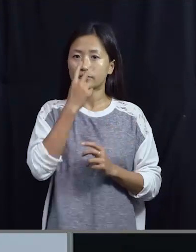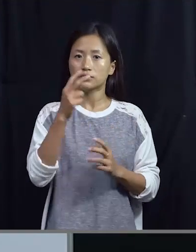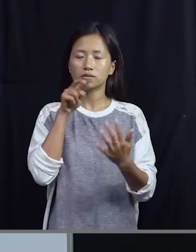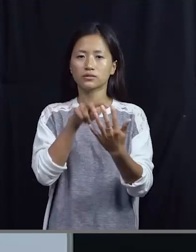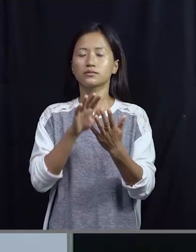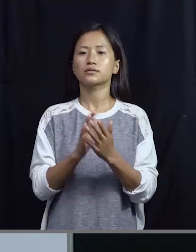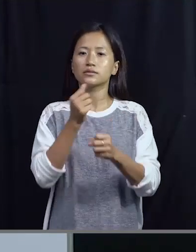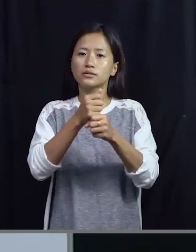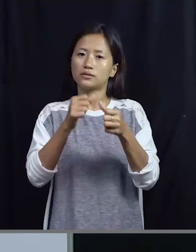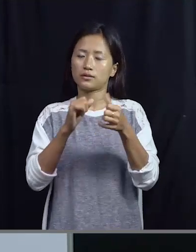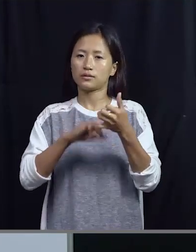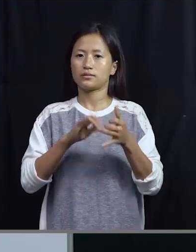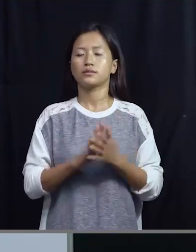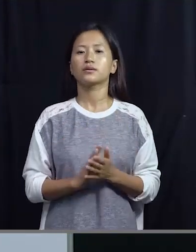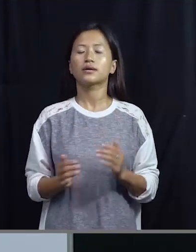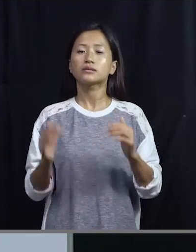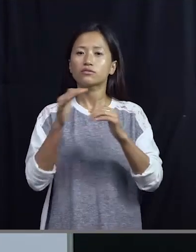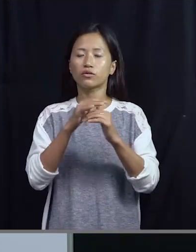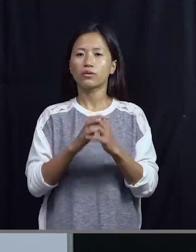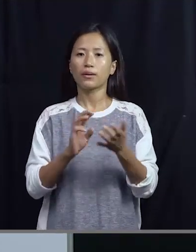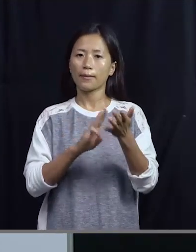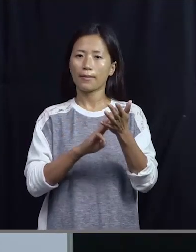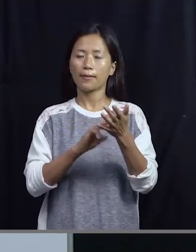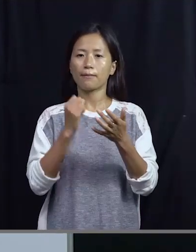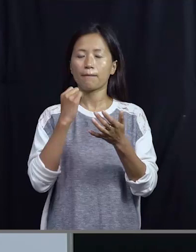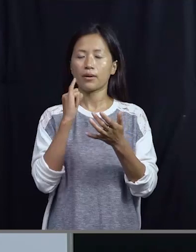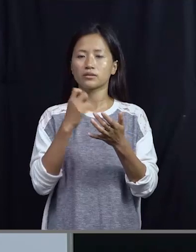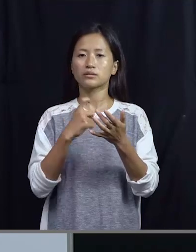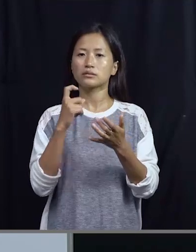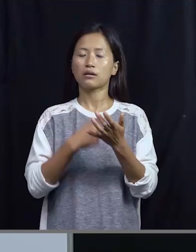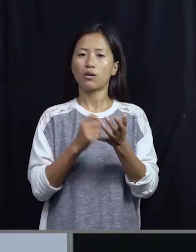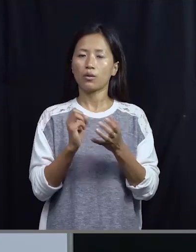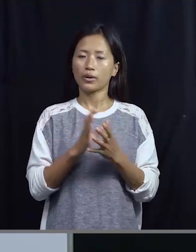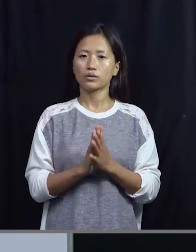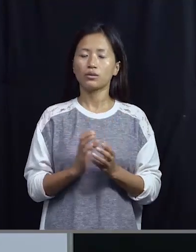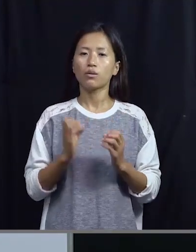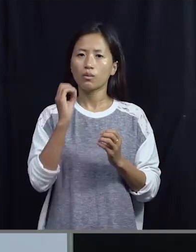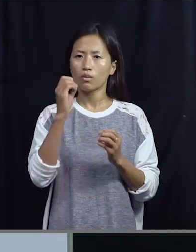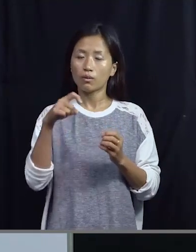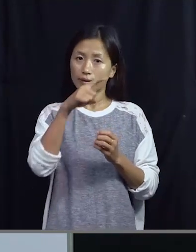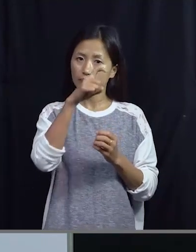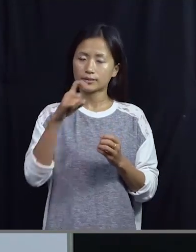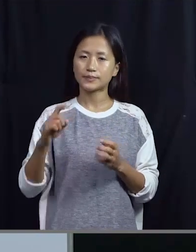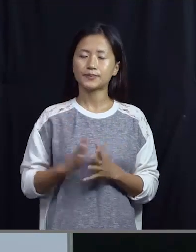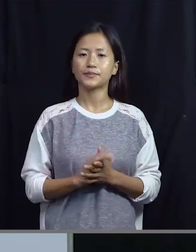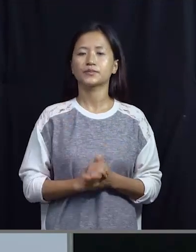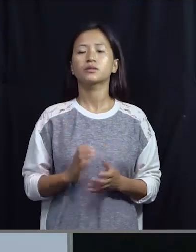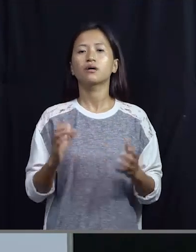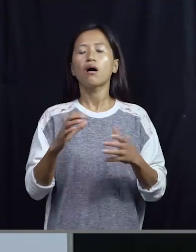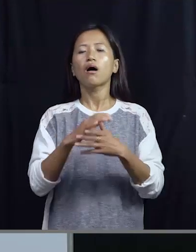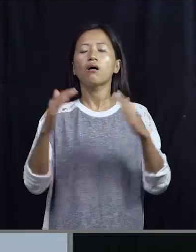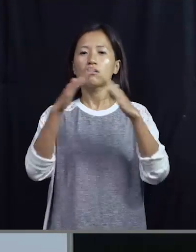on the gas that is formed by microorganisms, which are useful in our